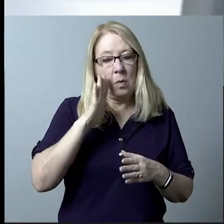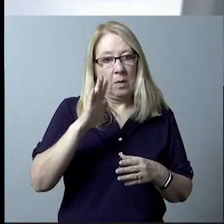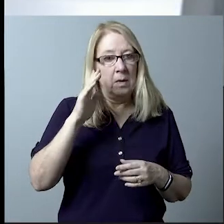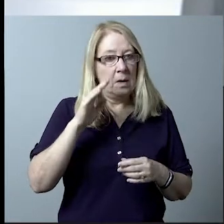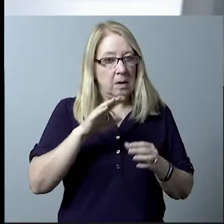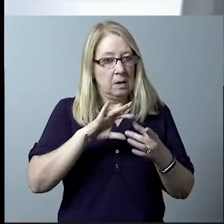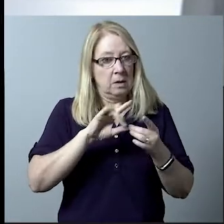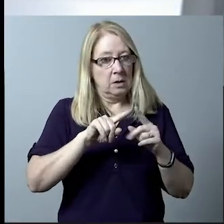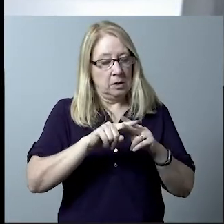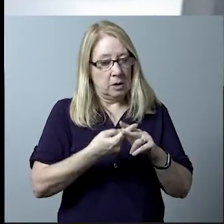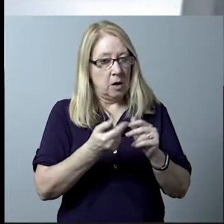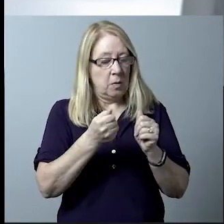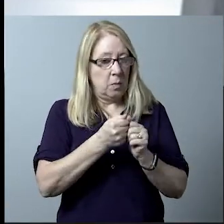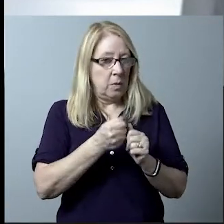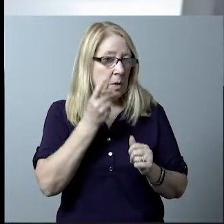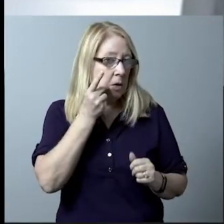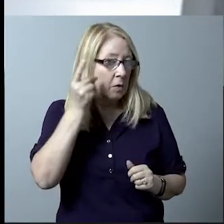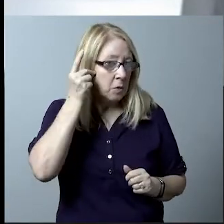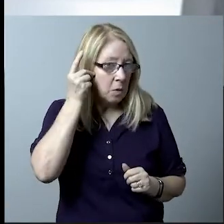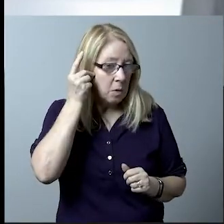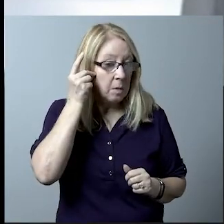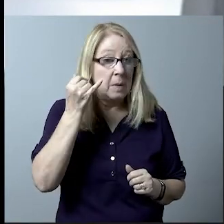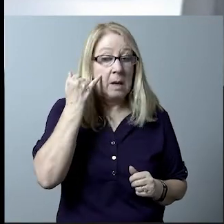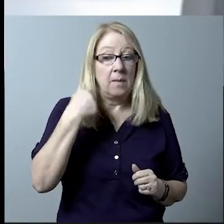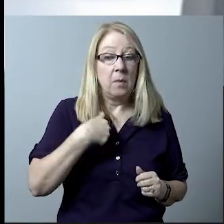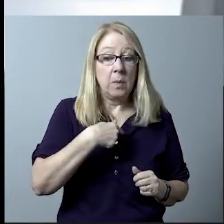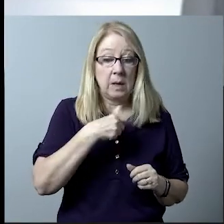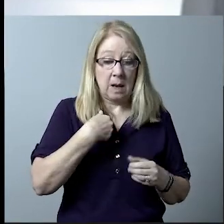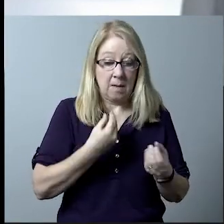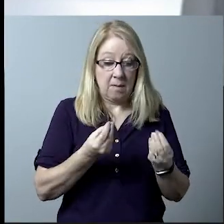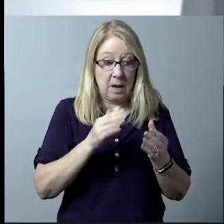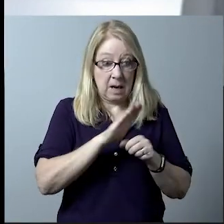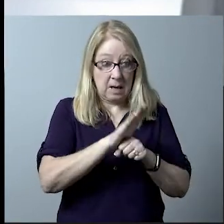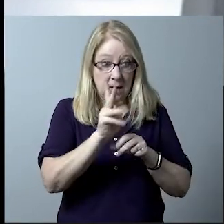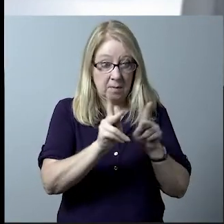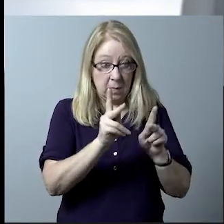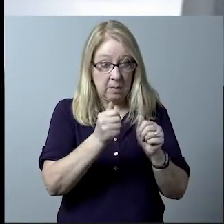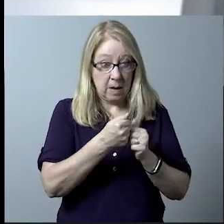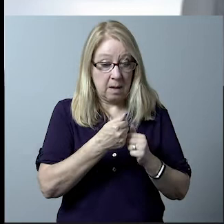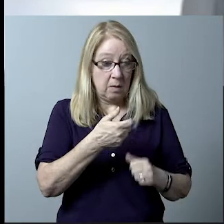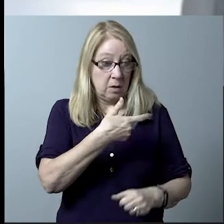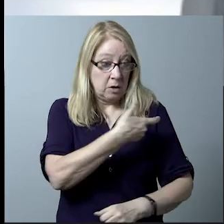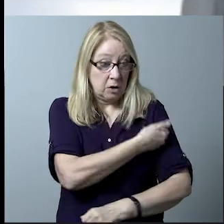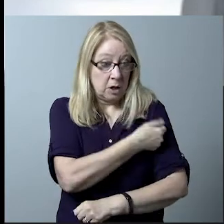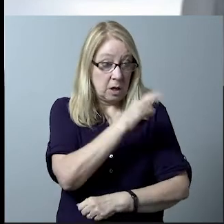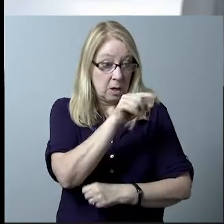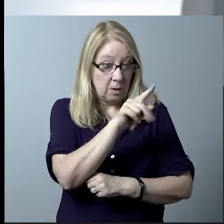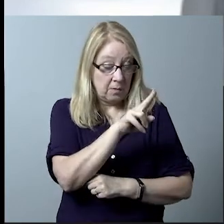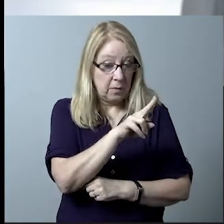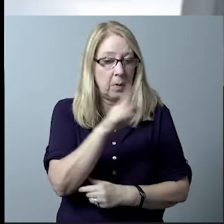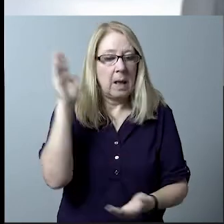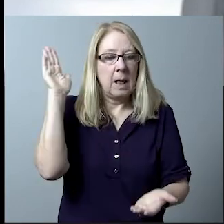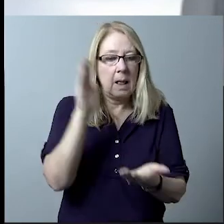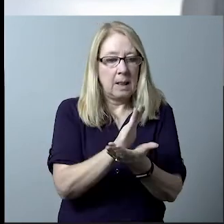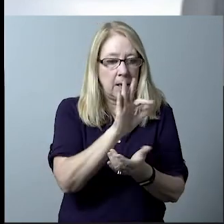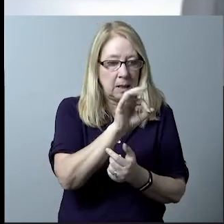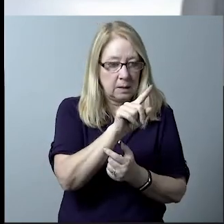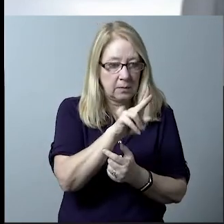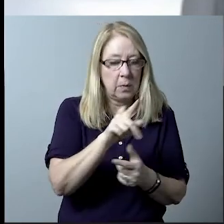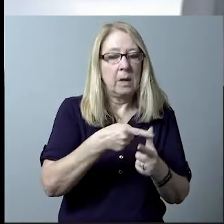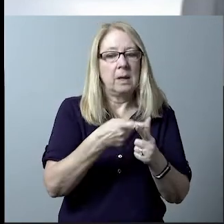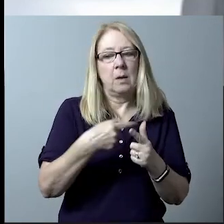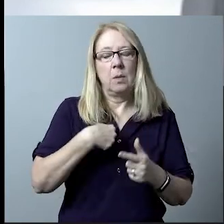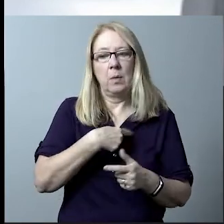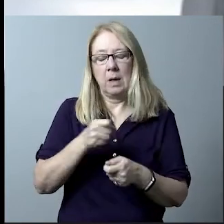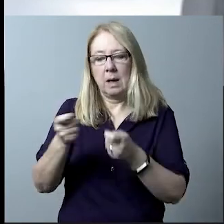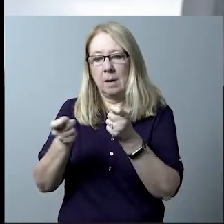very targeted effort with our residence halls. And the hope is that if we can get enough people the flu shots and we have a low incidence of flu,